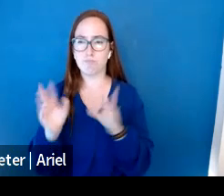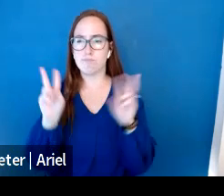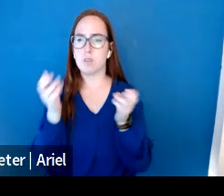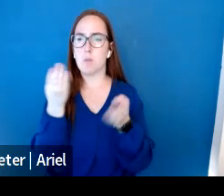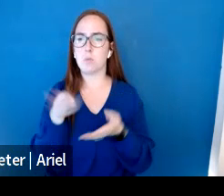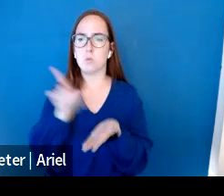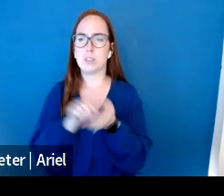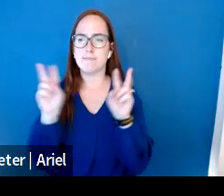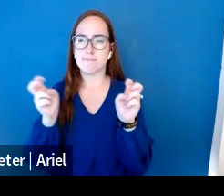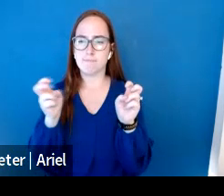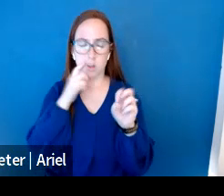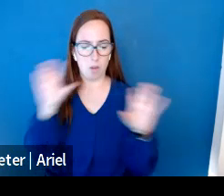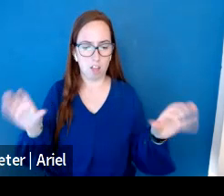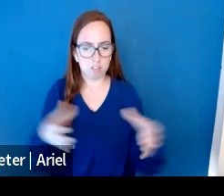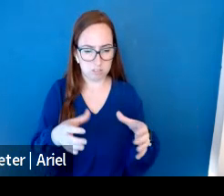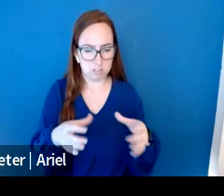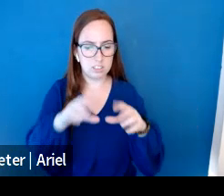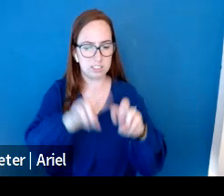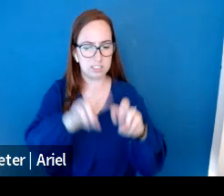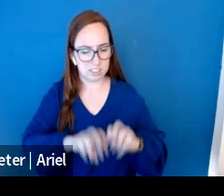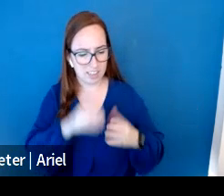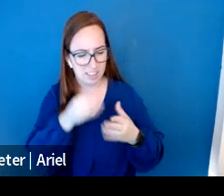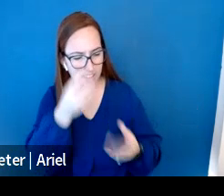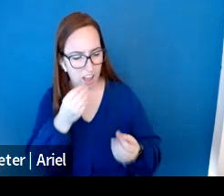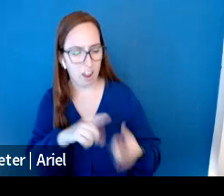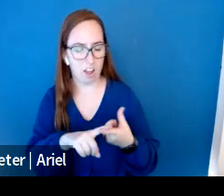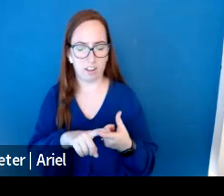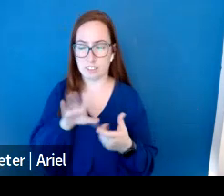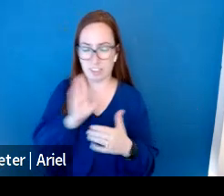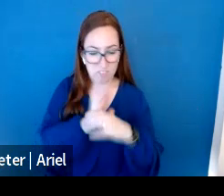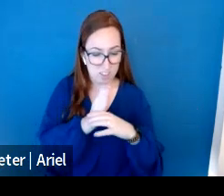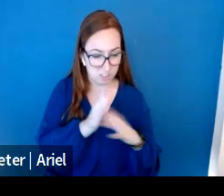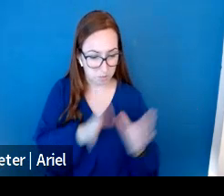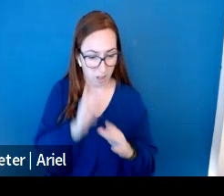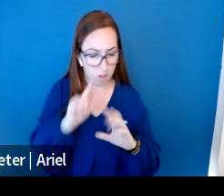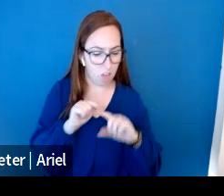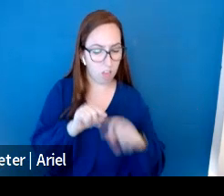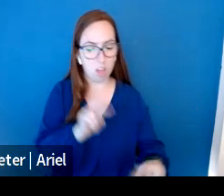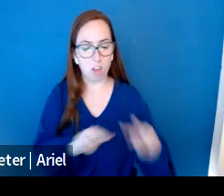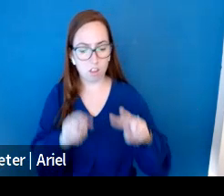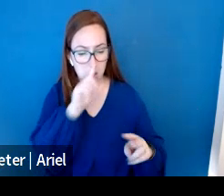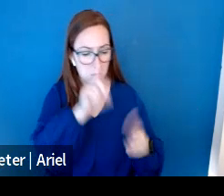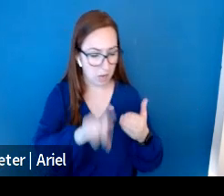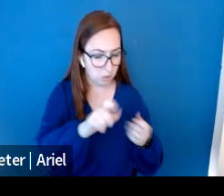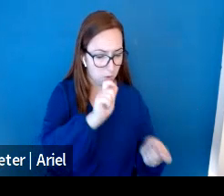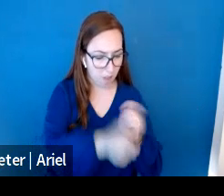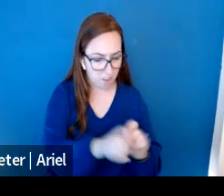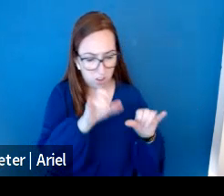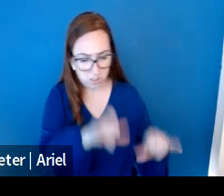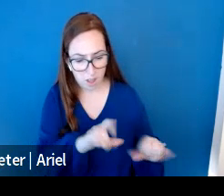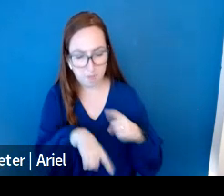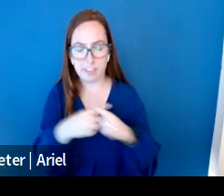analyze the data, revisit the interventions, and then consider staff allocation for resources